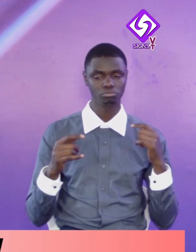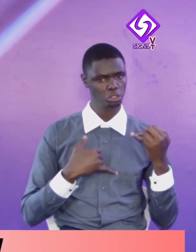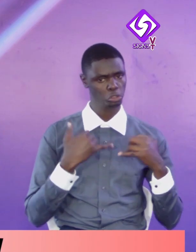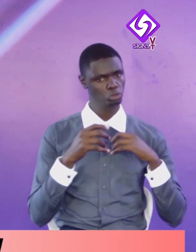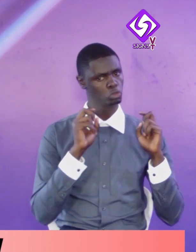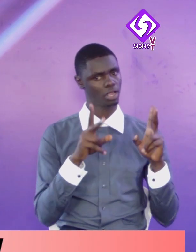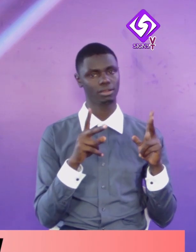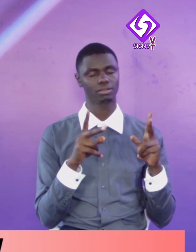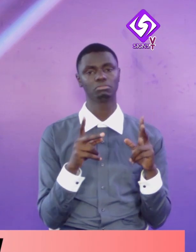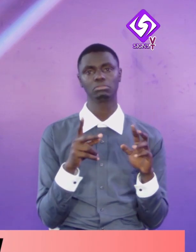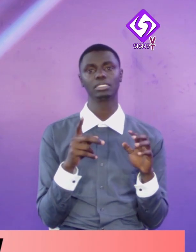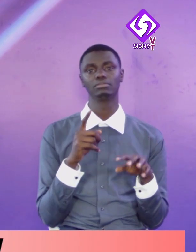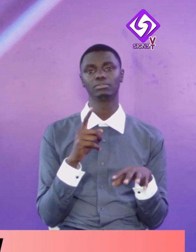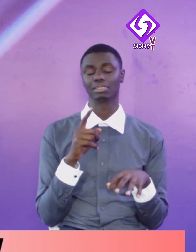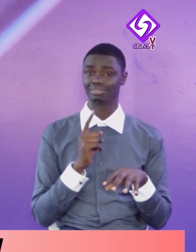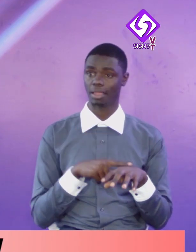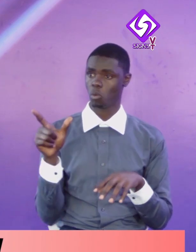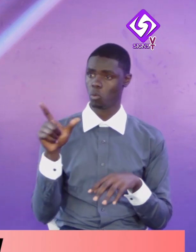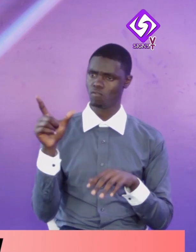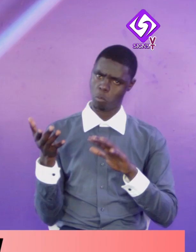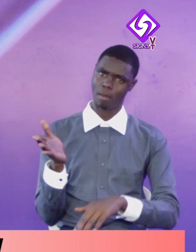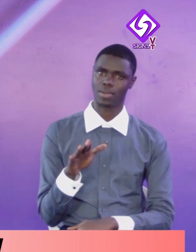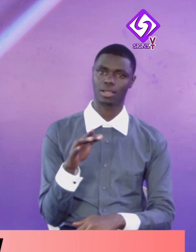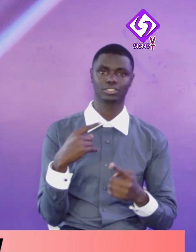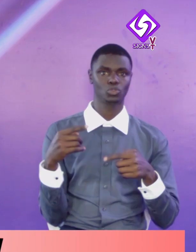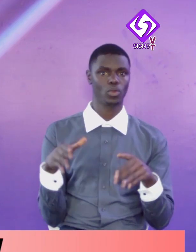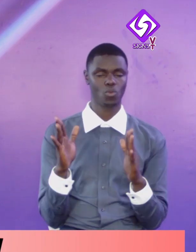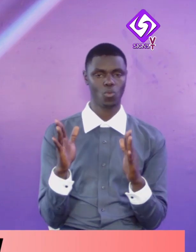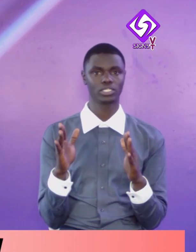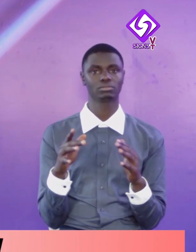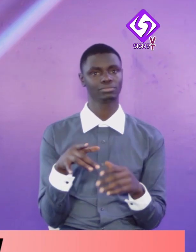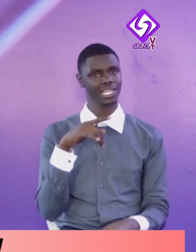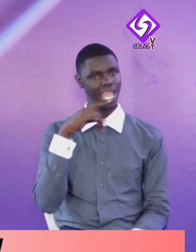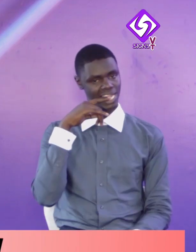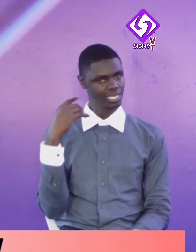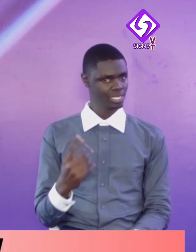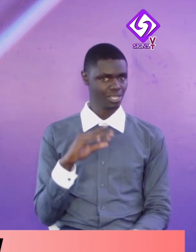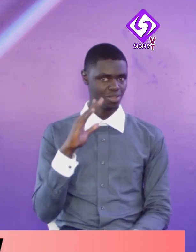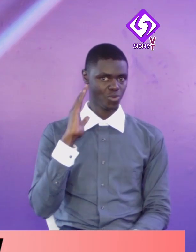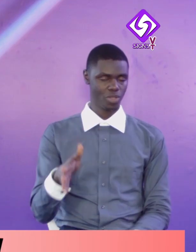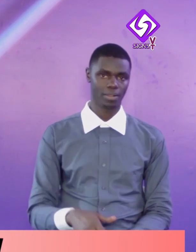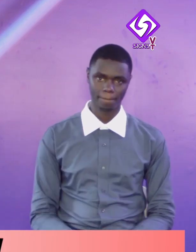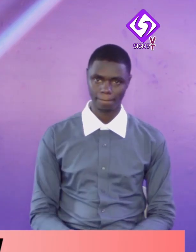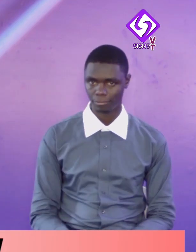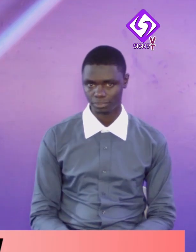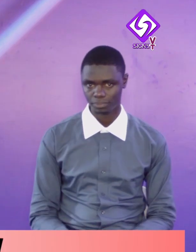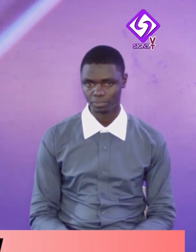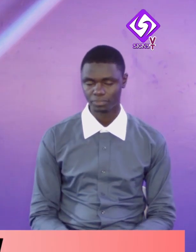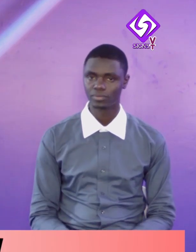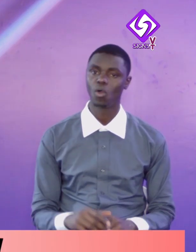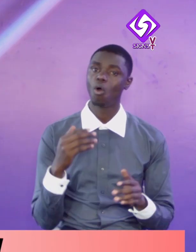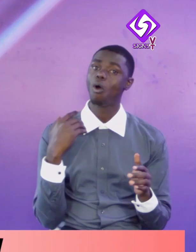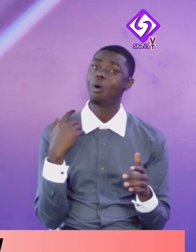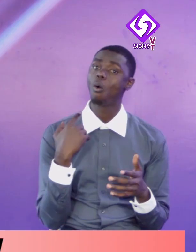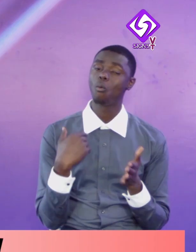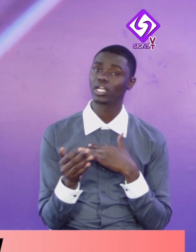lasts, because when Liverpool get back to winning ways, mtaitana. But Sawa. what you are talking,